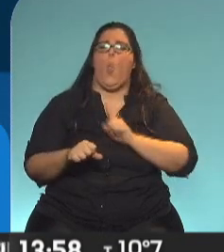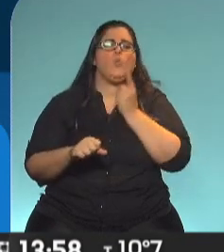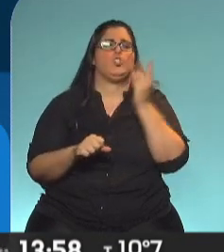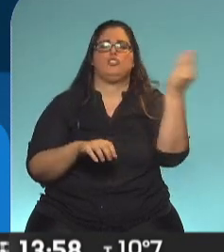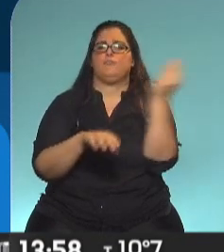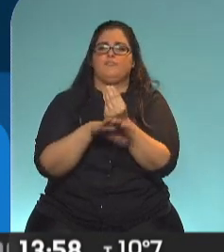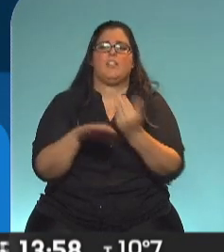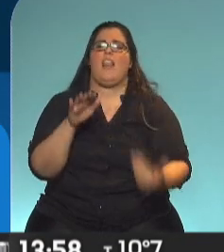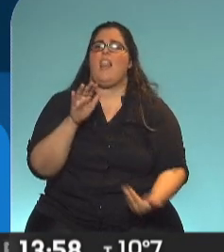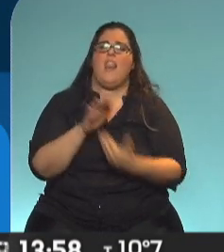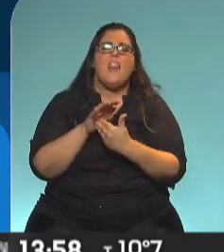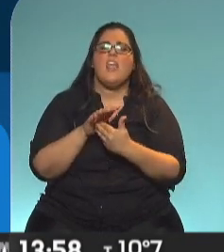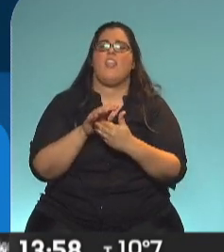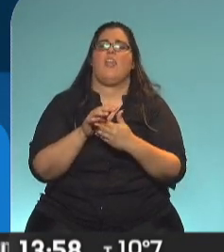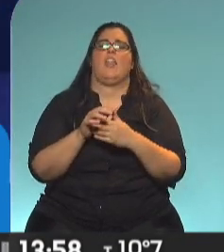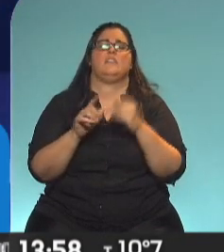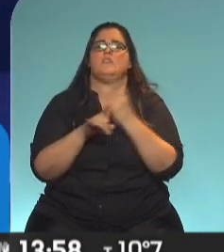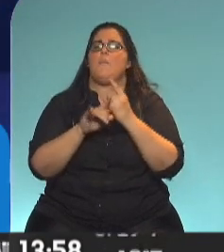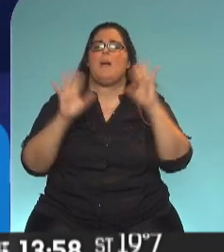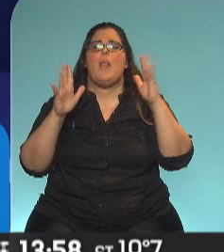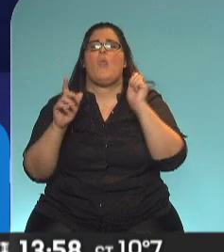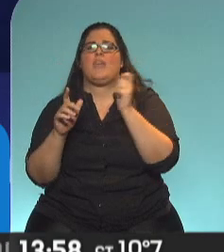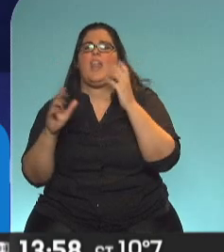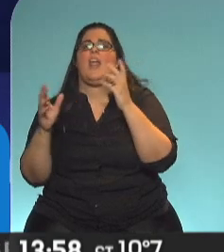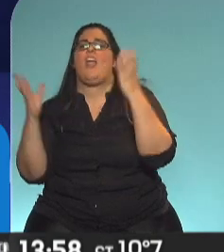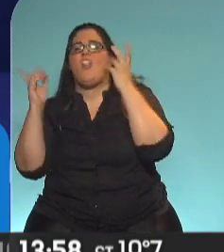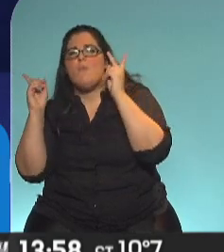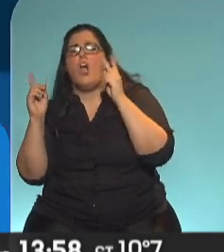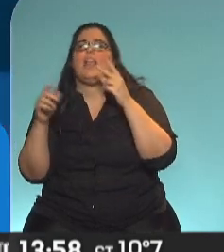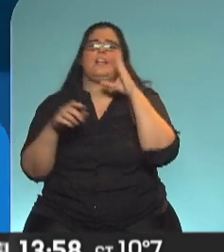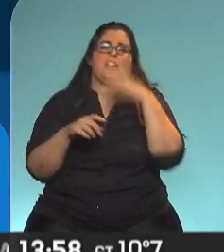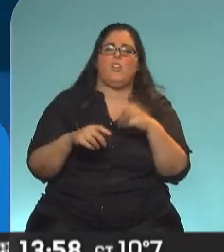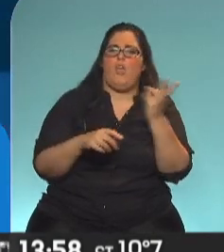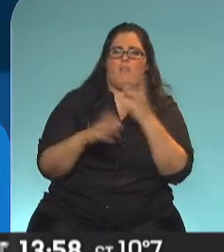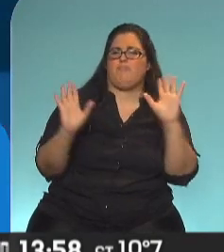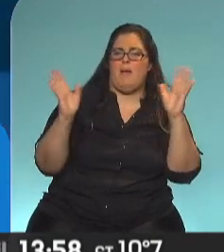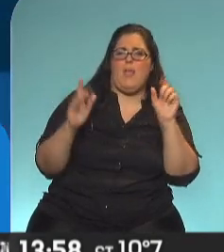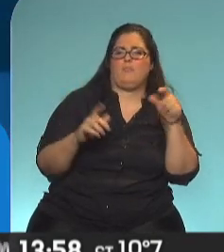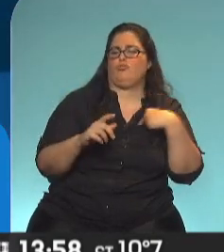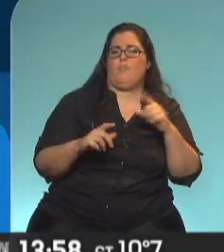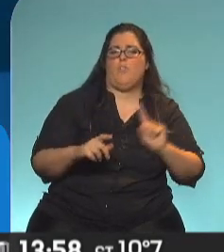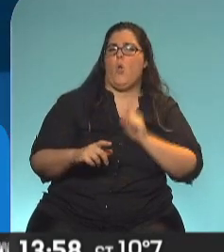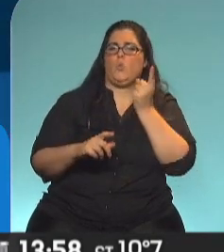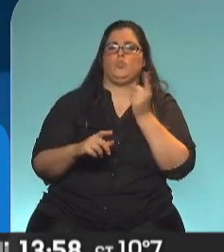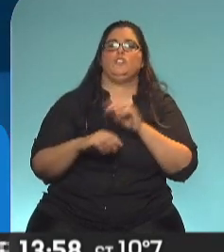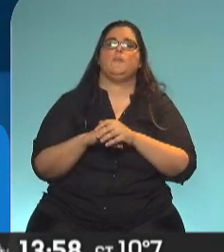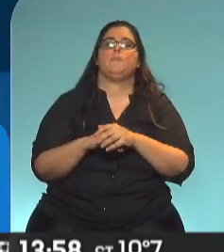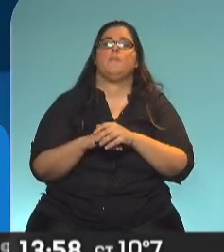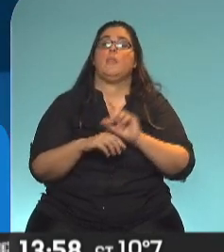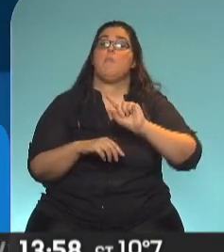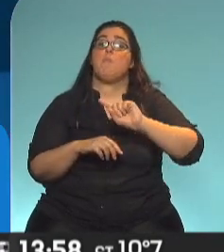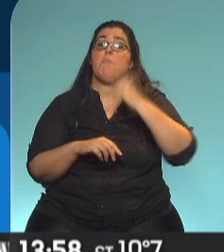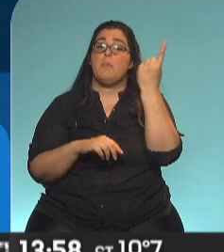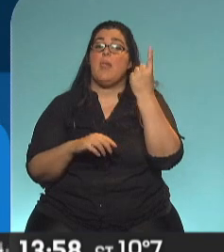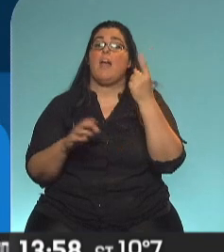has been hailed by both Democrats and Republicans. Given its critical role in immigration matters, I'm proud that for the first time ever, the